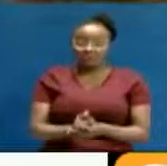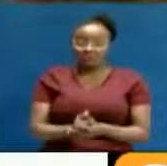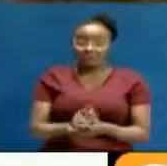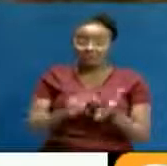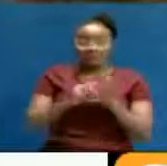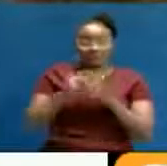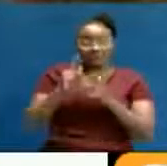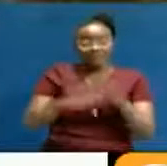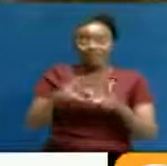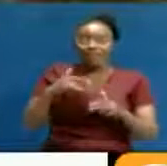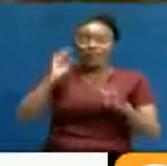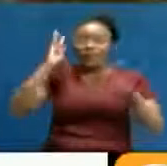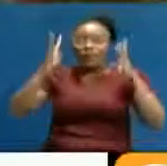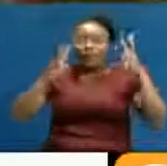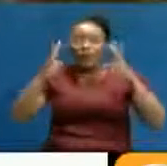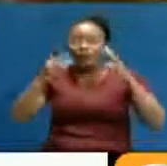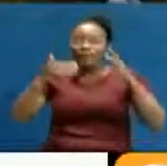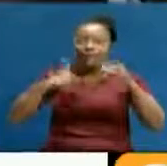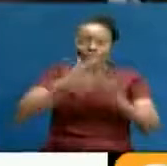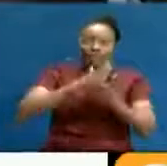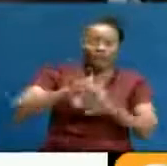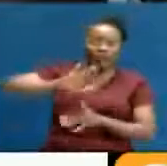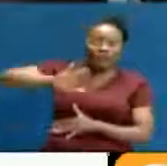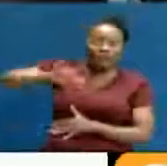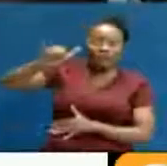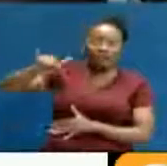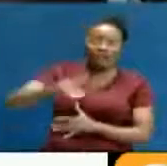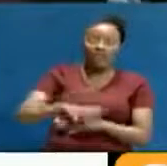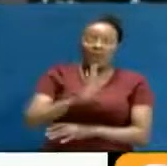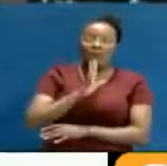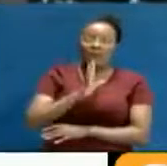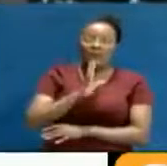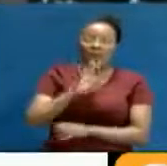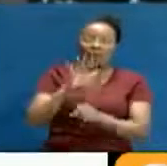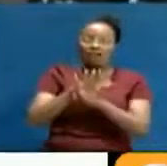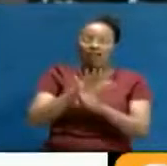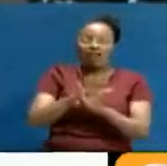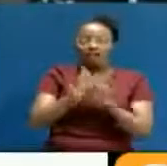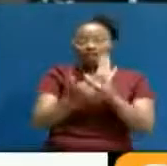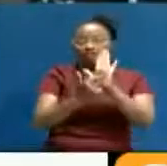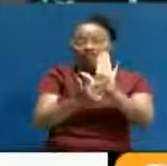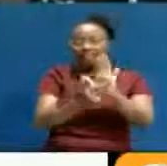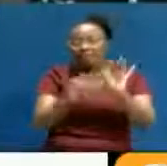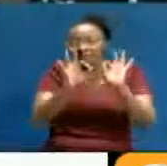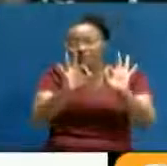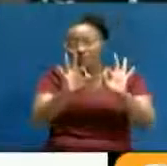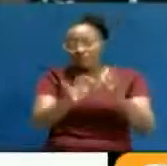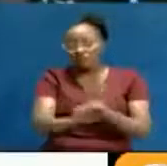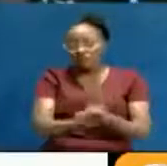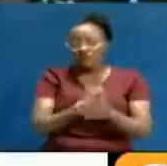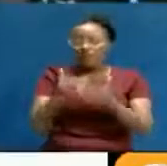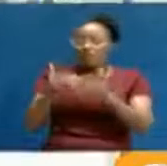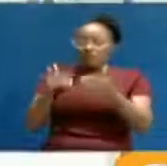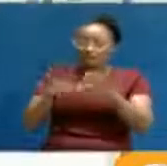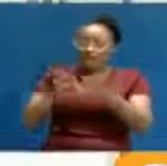Na hivi nina wasiwasi nisije nikawabakisha nyuma. Her speech was full of colorful examples, such as the one she